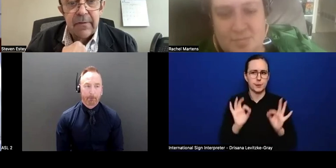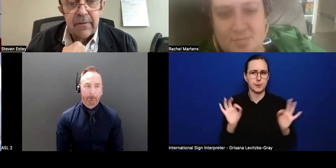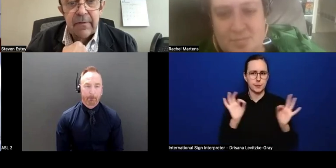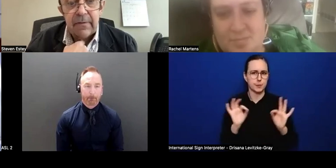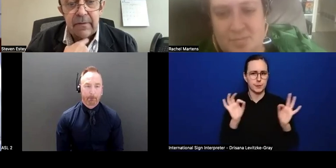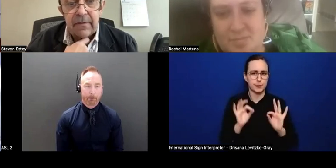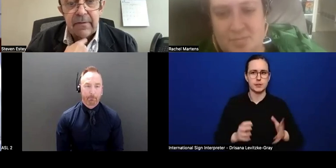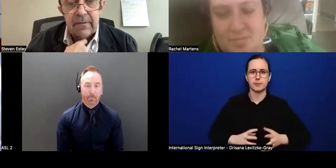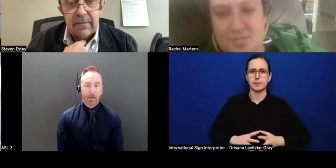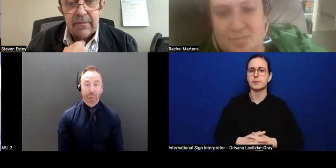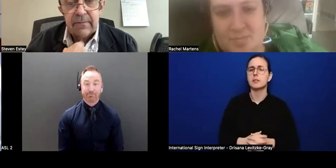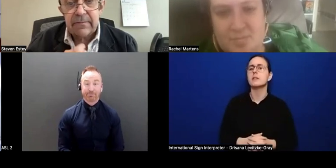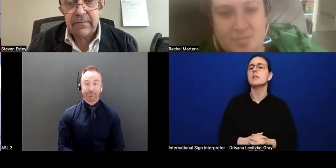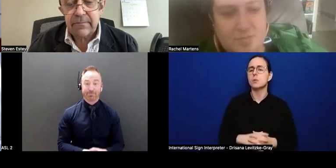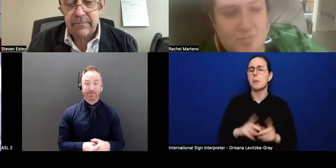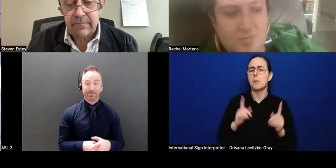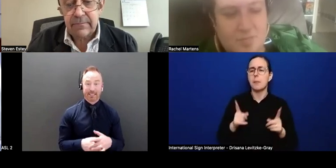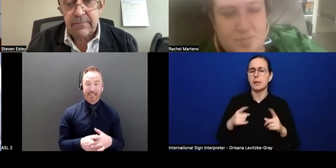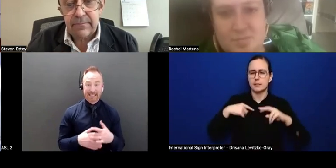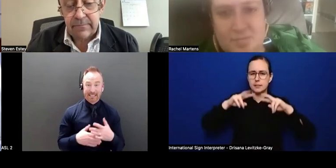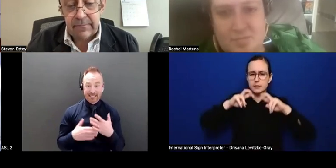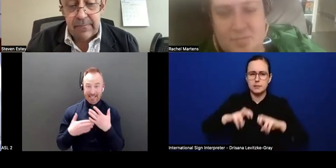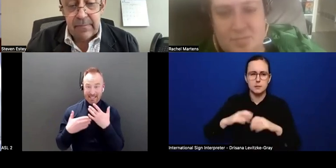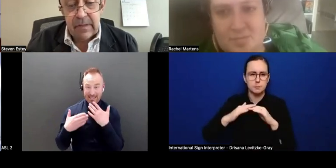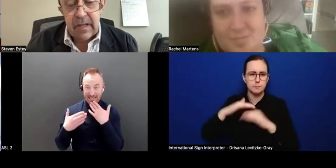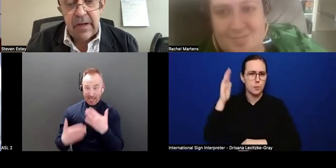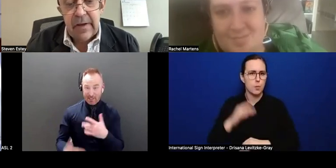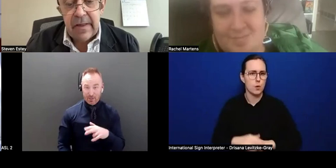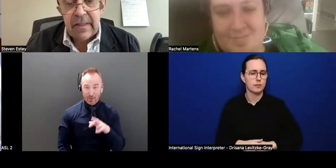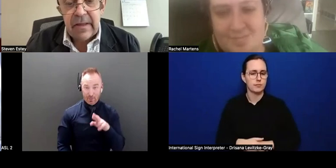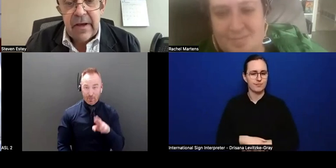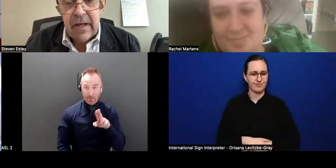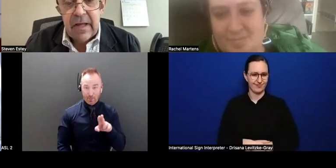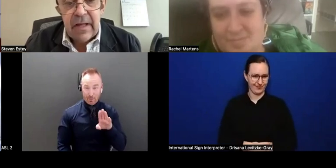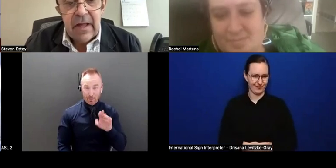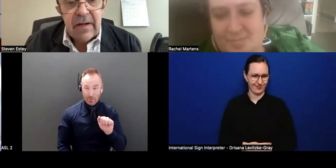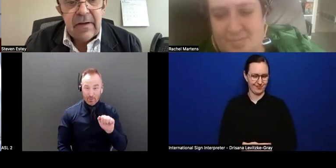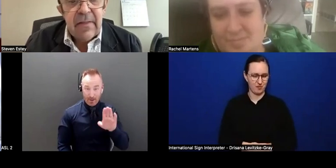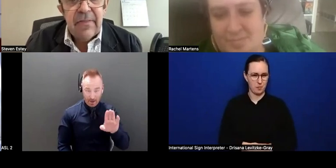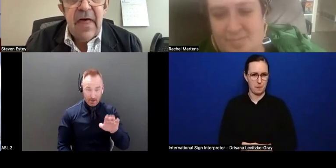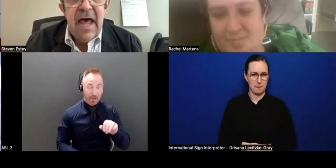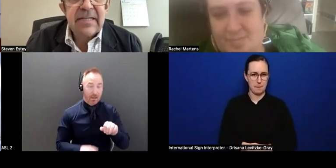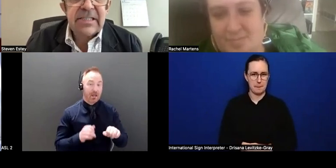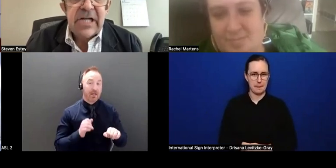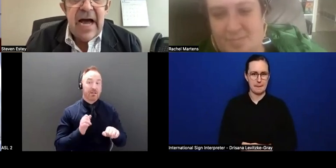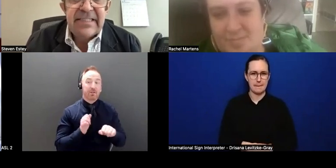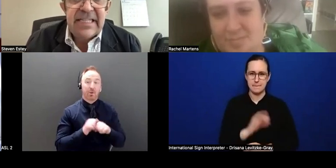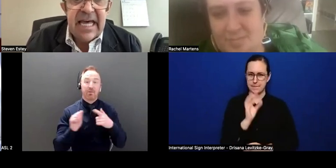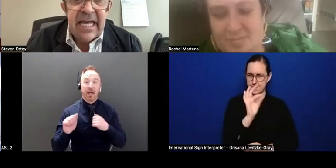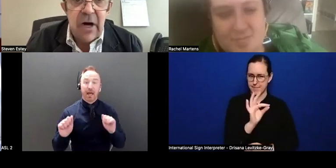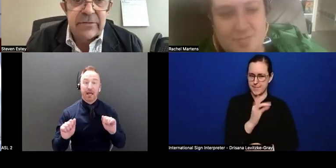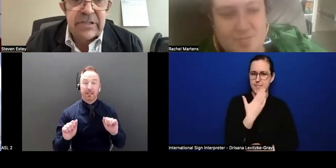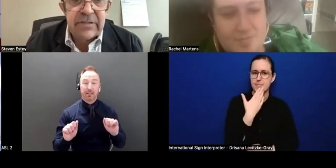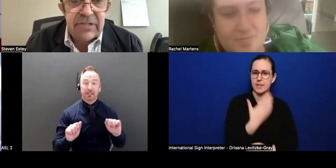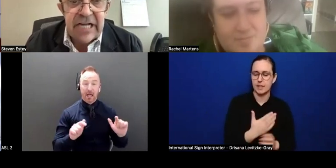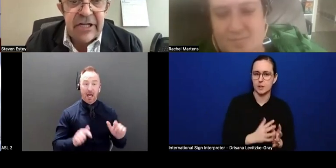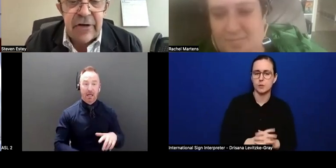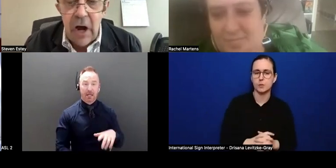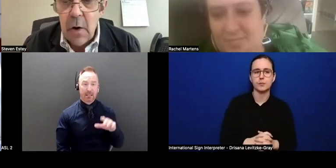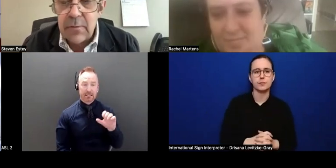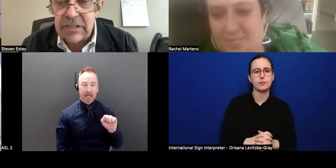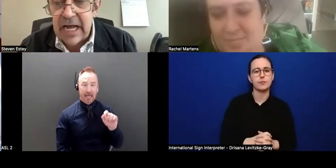Thank you, Rubab. This is great. We can put the slides back to, and just before we. Thanks. I see Kiko